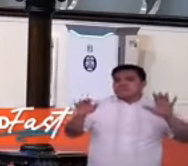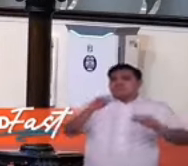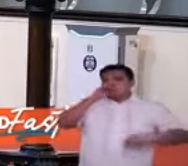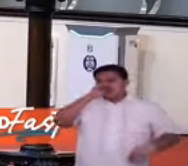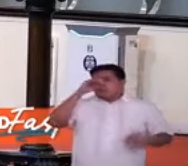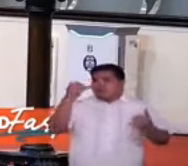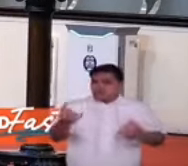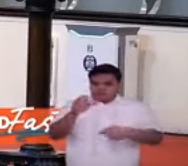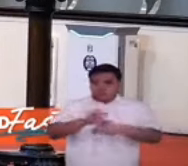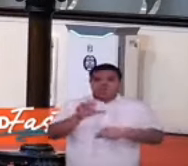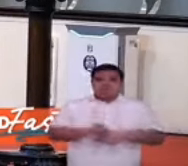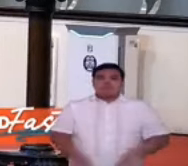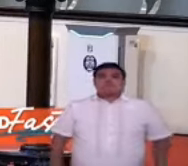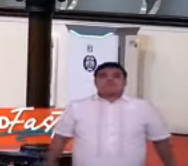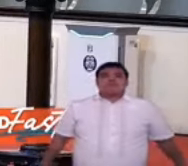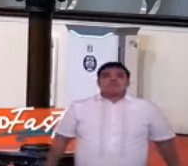So church,